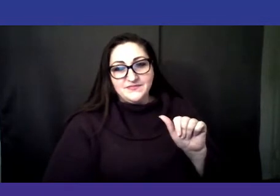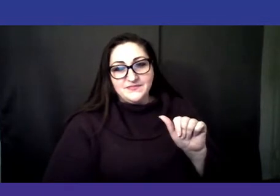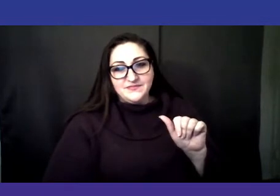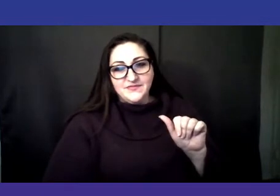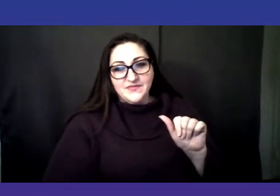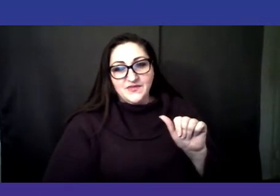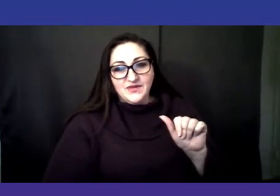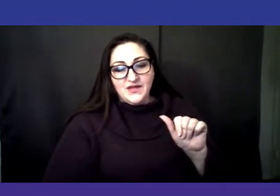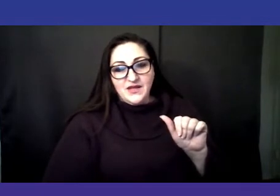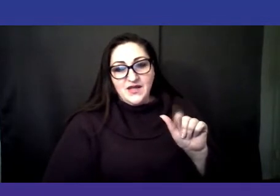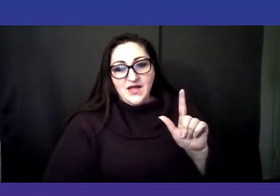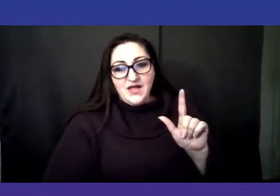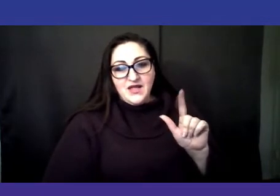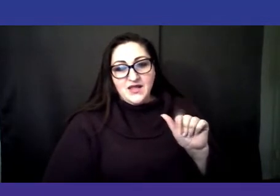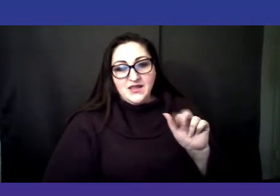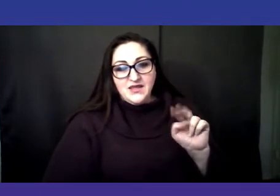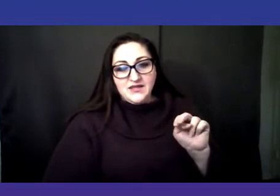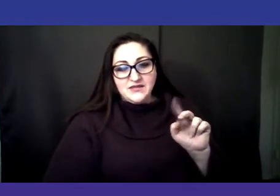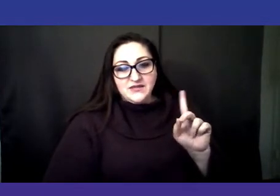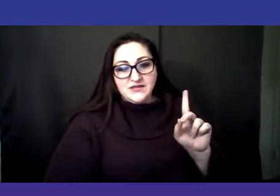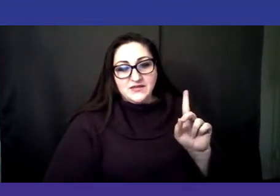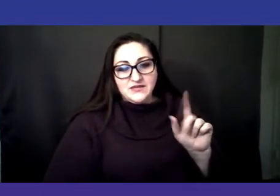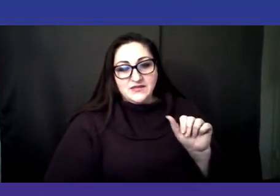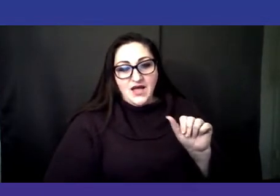Thank you. This is Linda speaking.